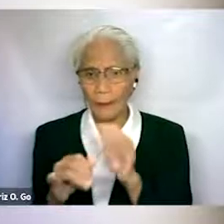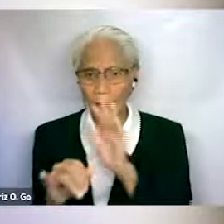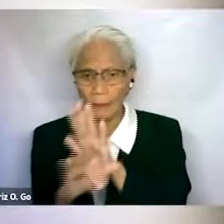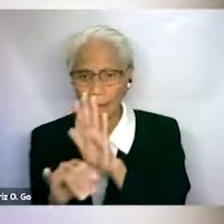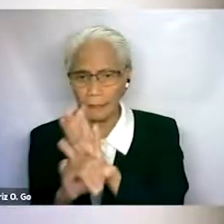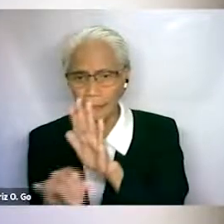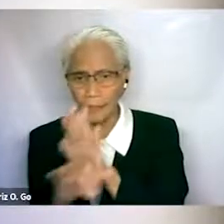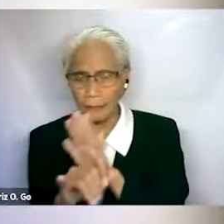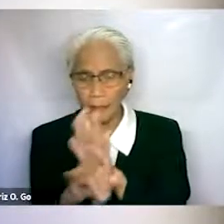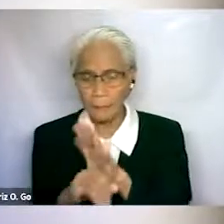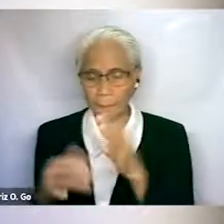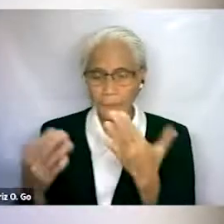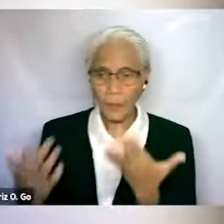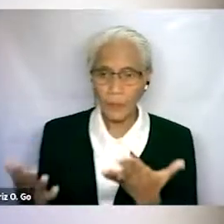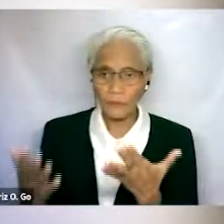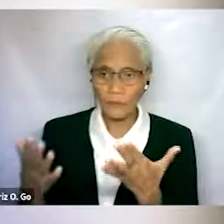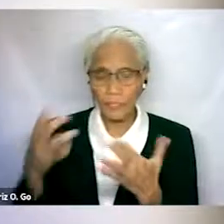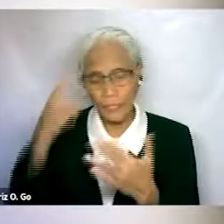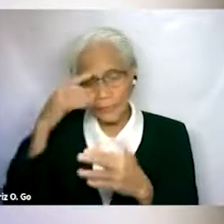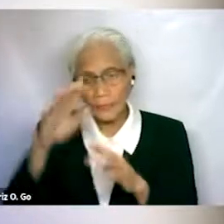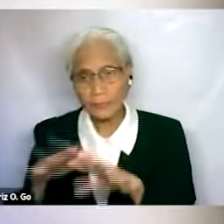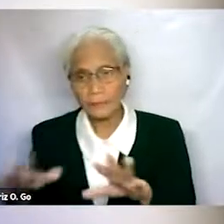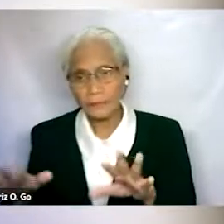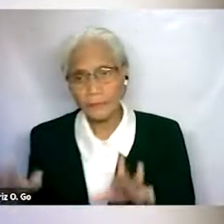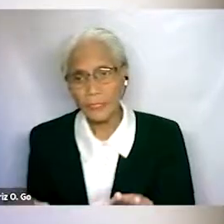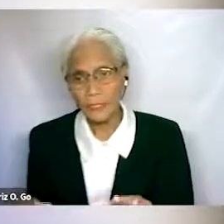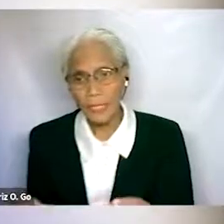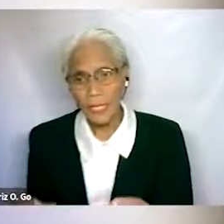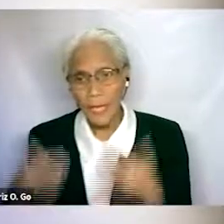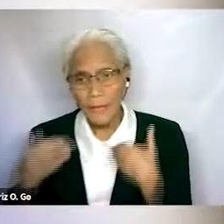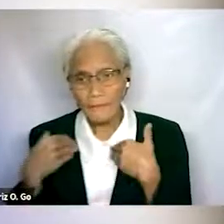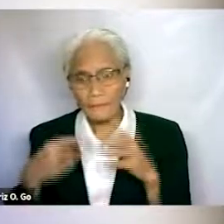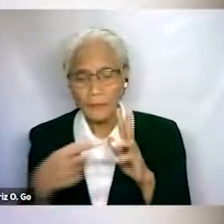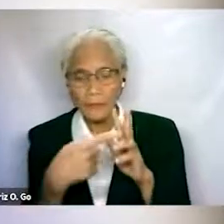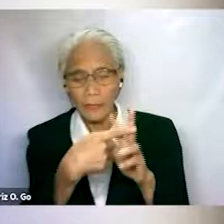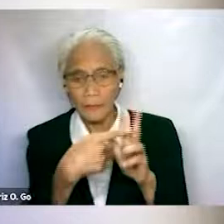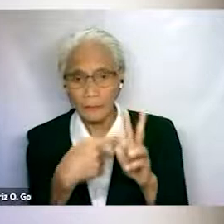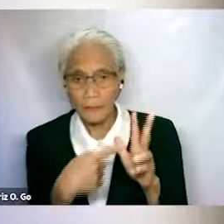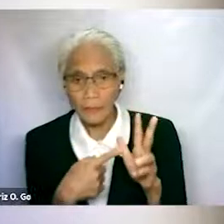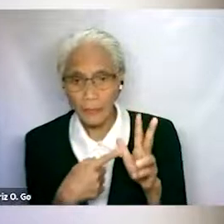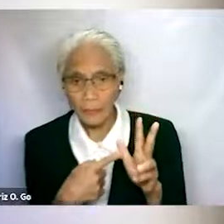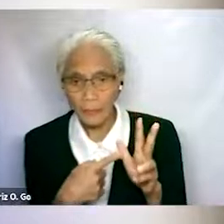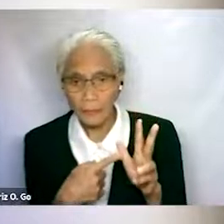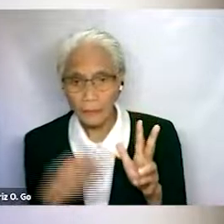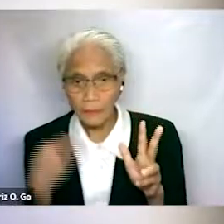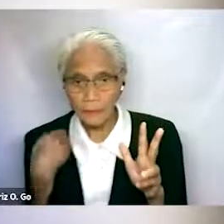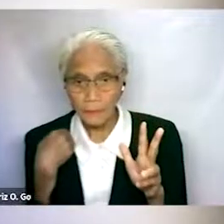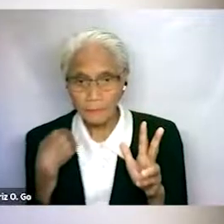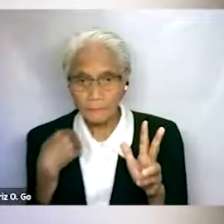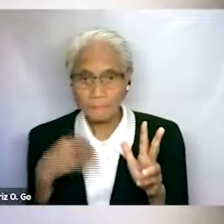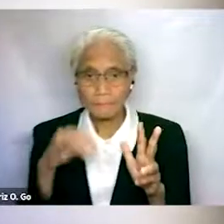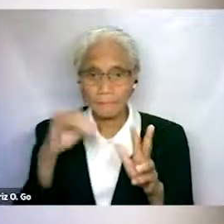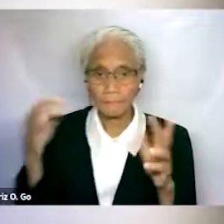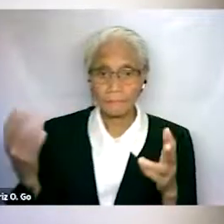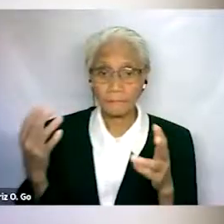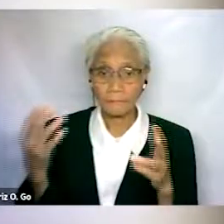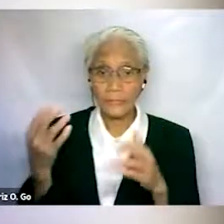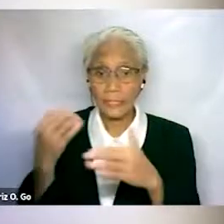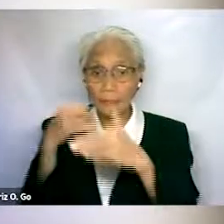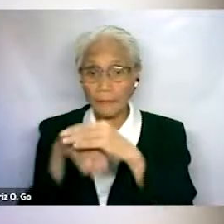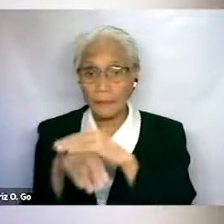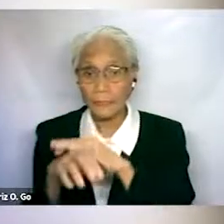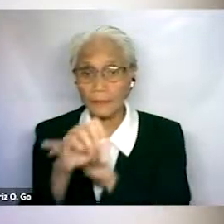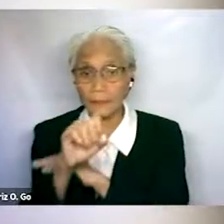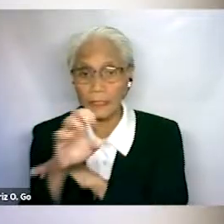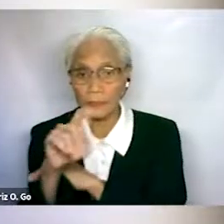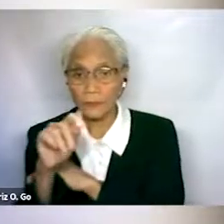the provisions of both CRC and SIDO, and then to reinforce norms that are already set under general comments